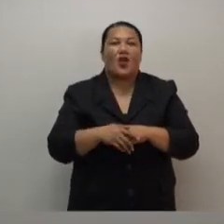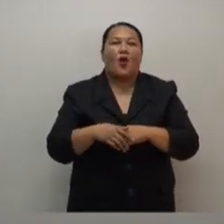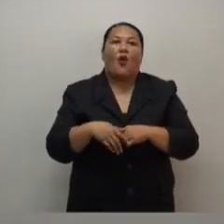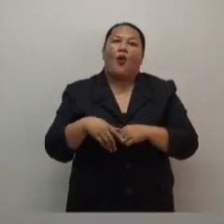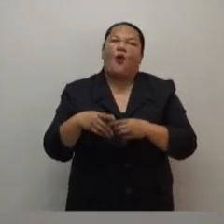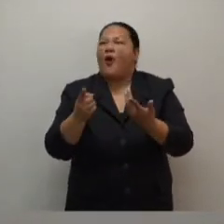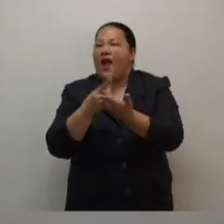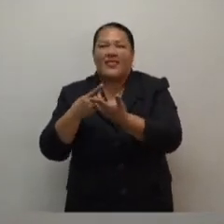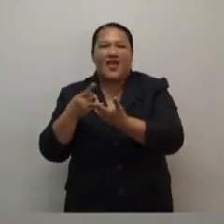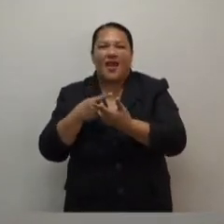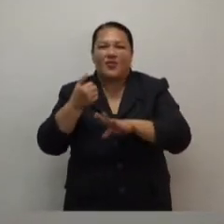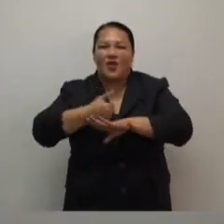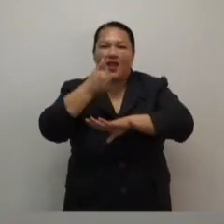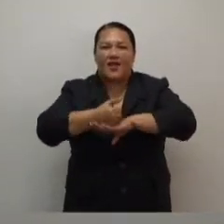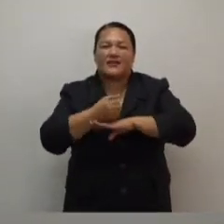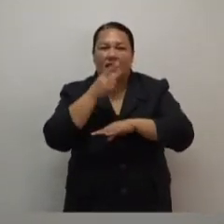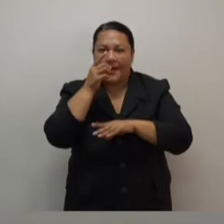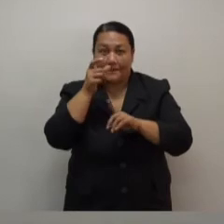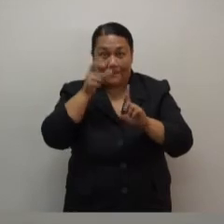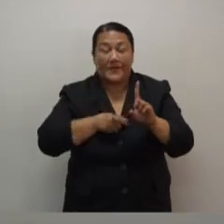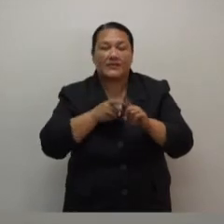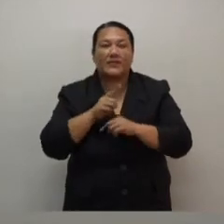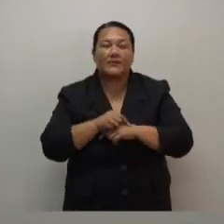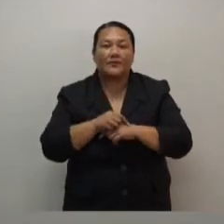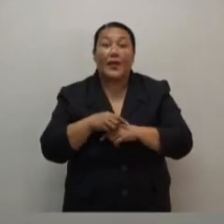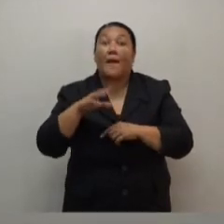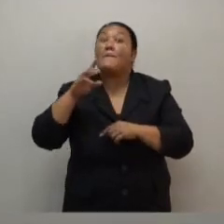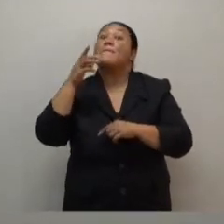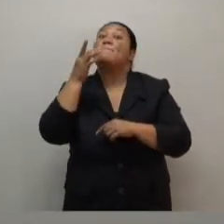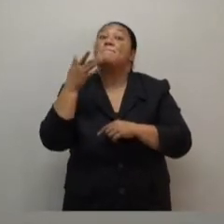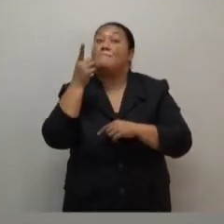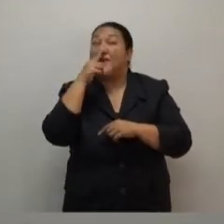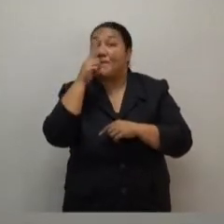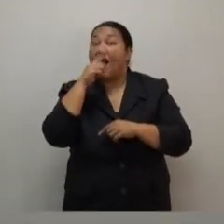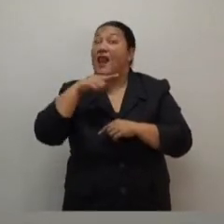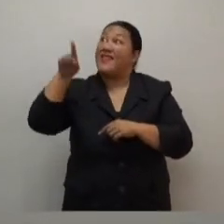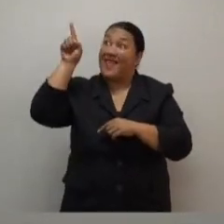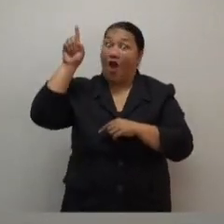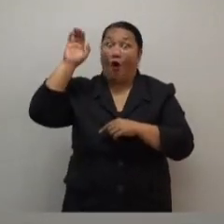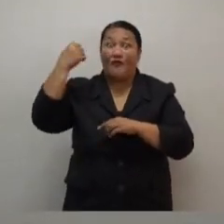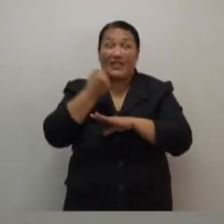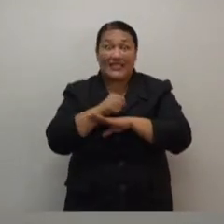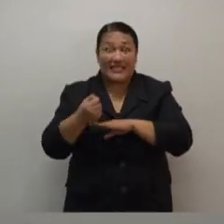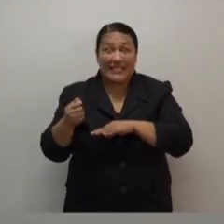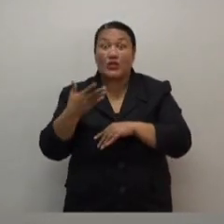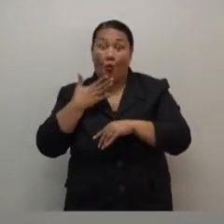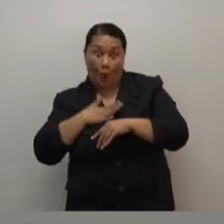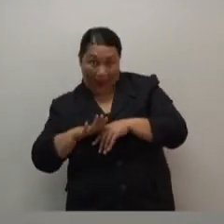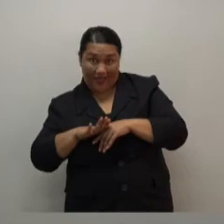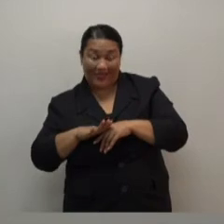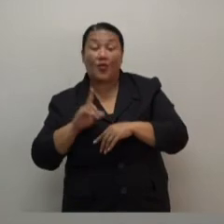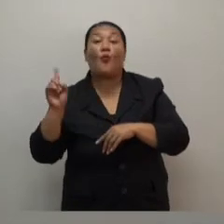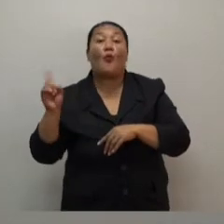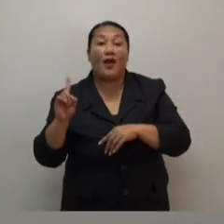say. For those people Fijians who live overseas and want to change their name here, the application form can be witnessed by a